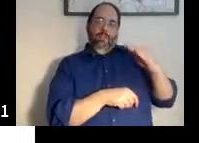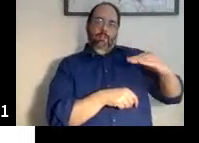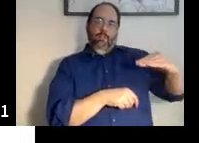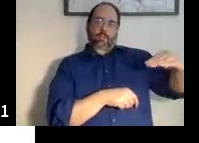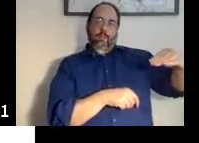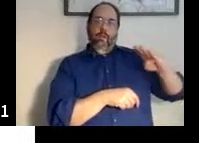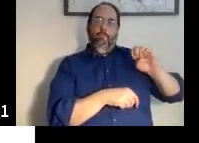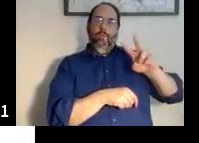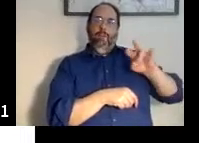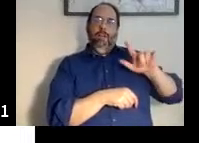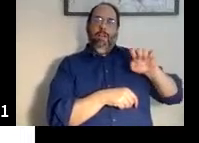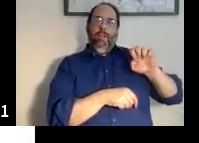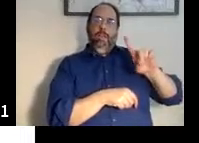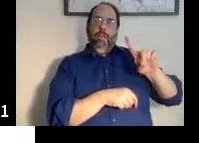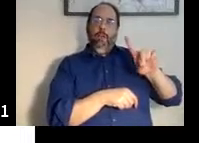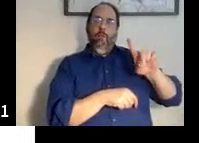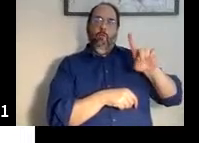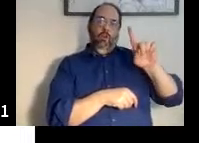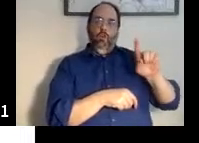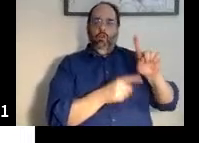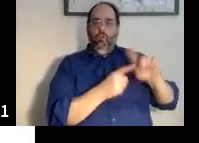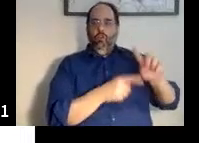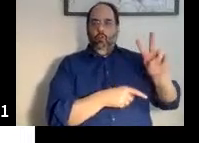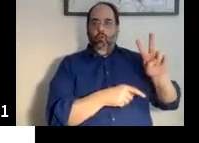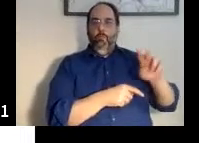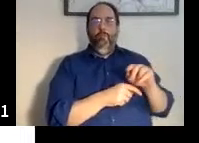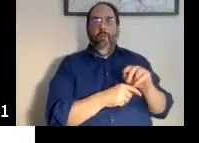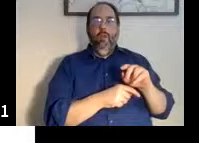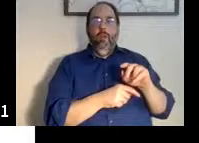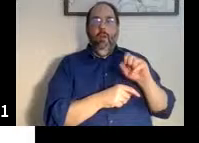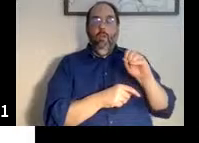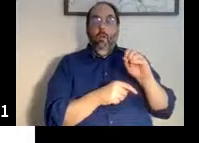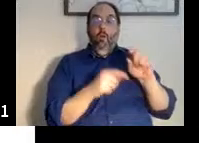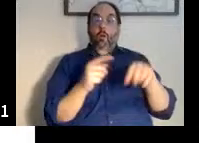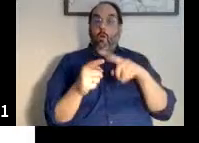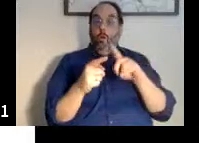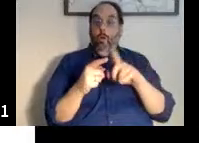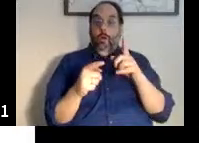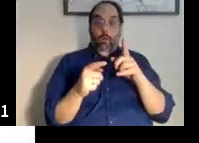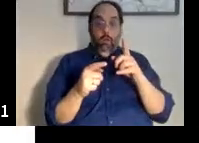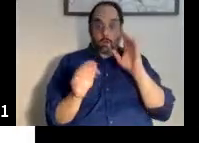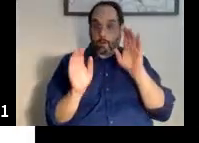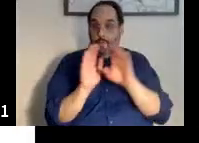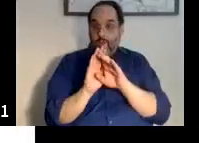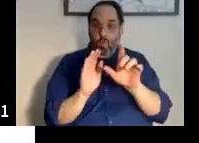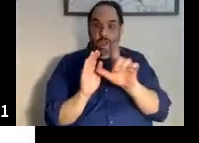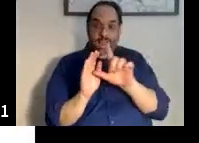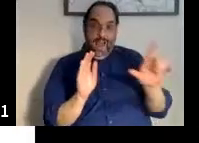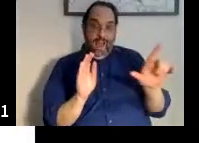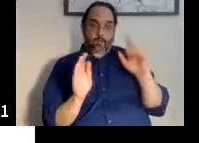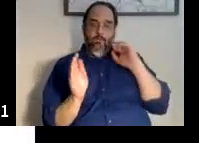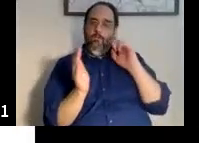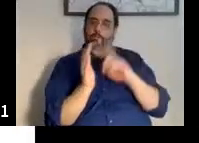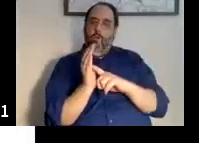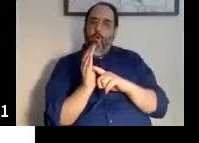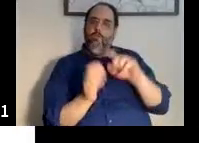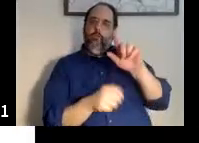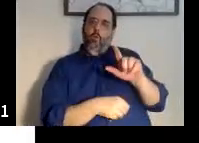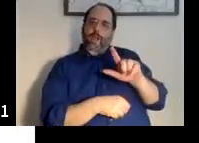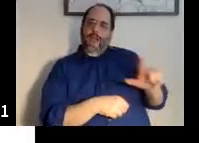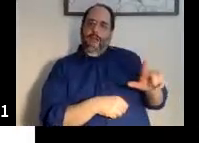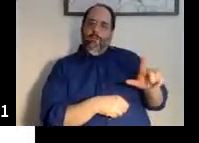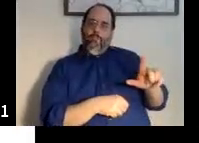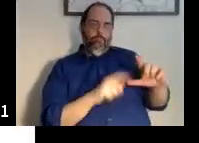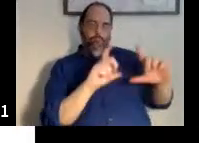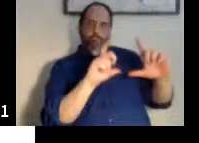1 to 2. So when you're in this picture on the far left, you see on the lower left, I should